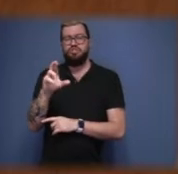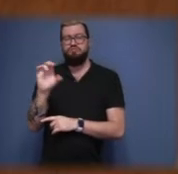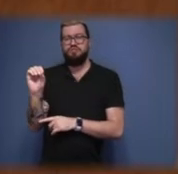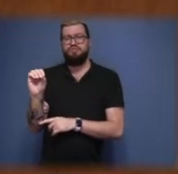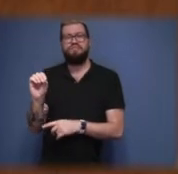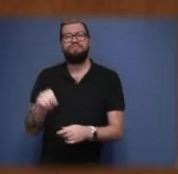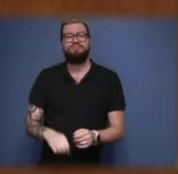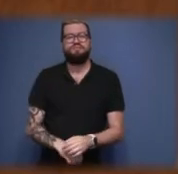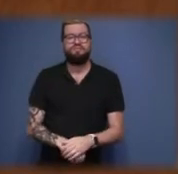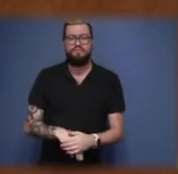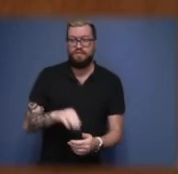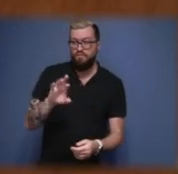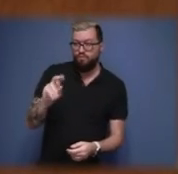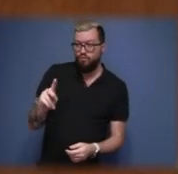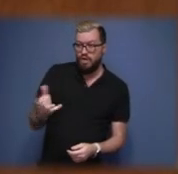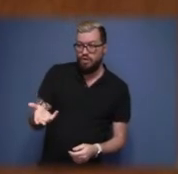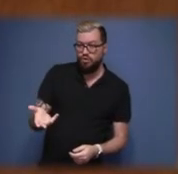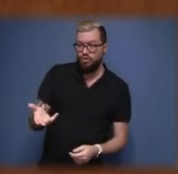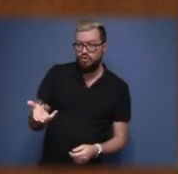Is Frank?